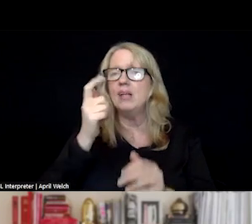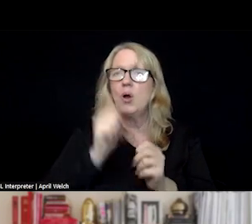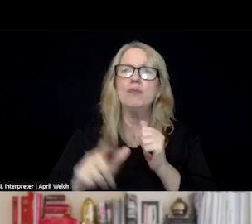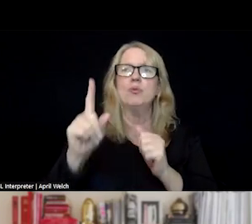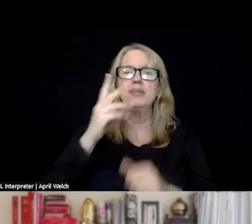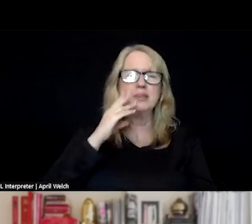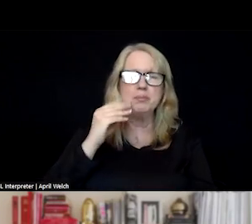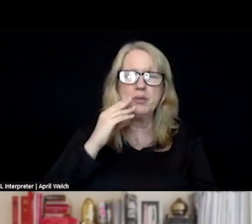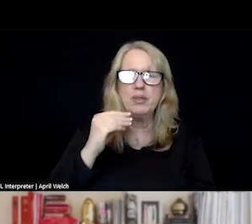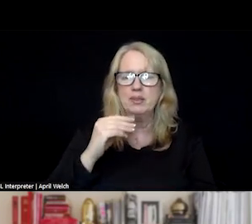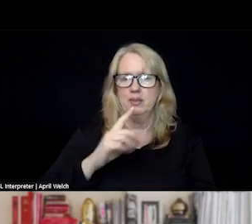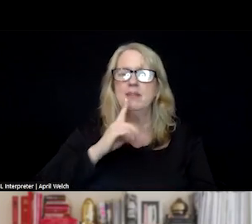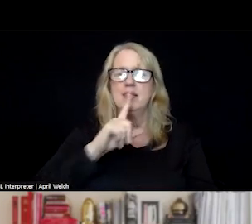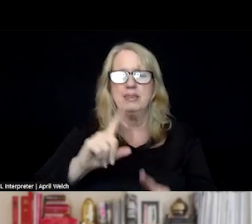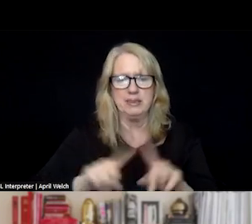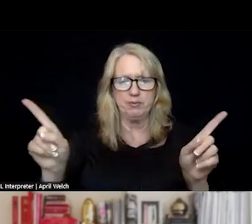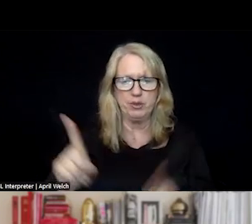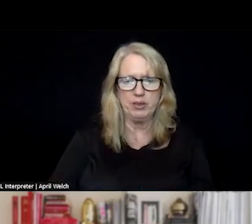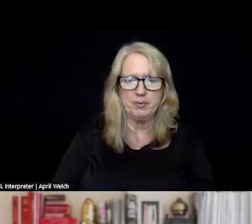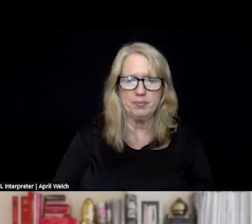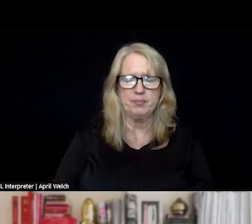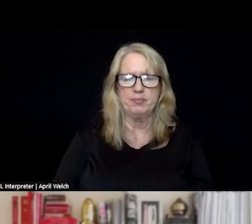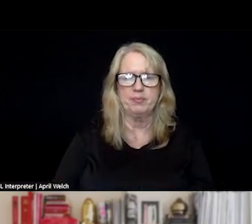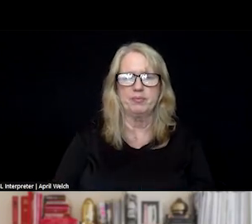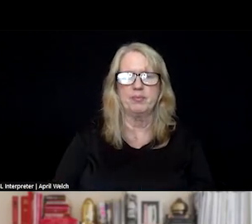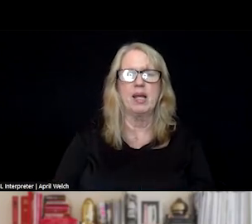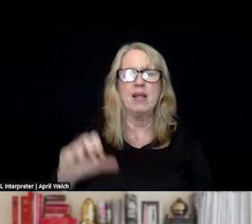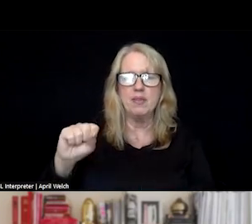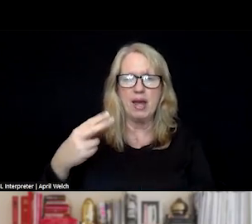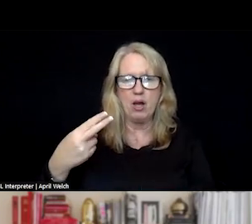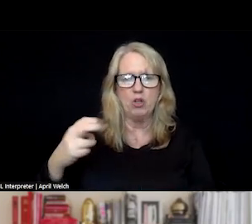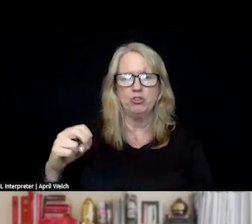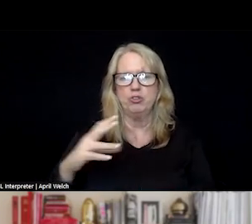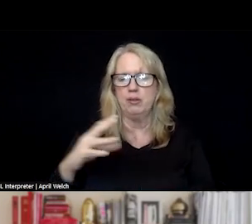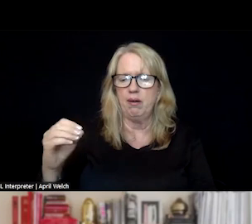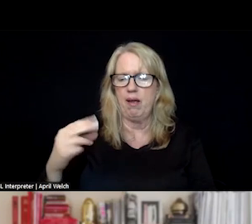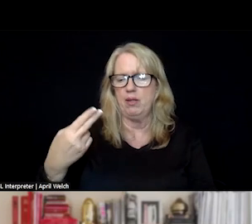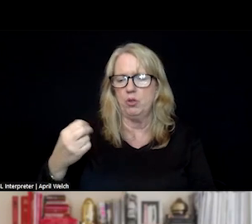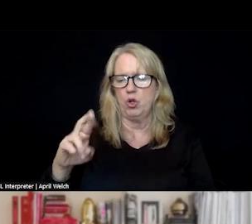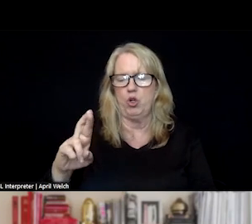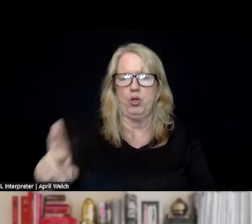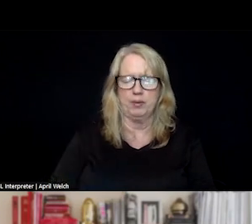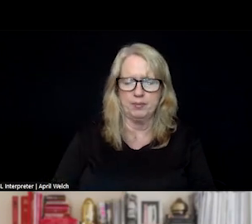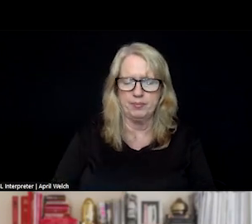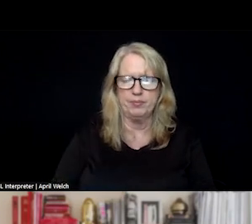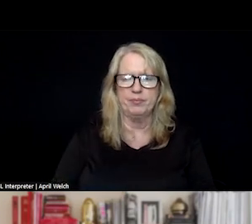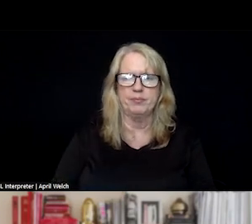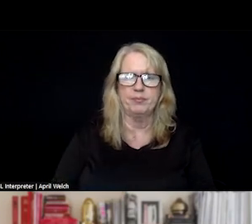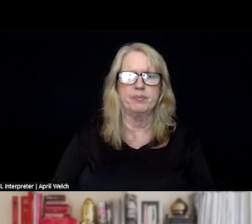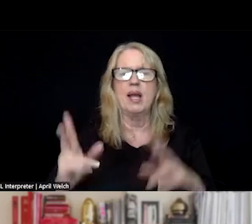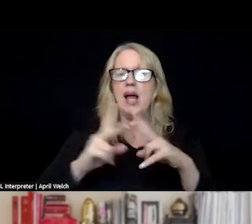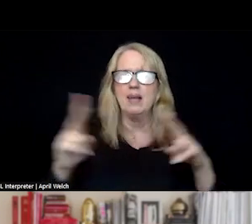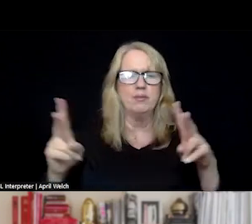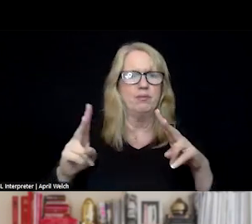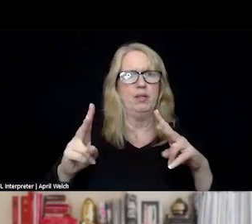And also, I didn't use my pronouns. They are she and her. And I have a very diverse